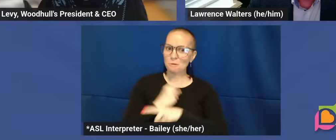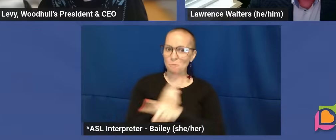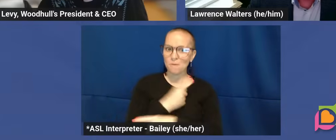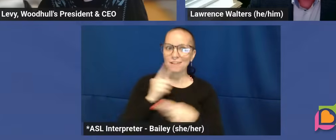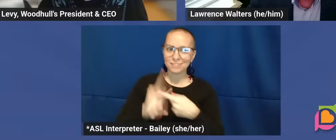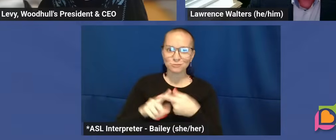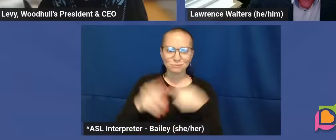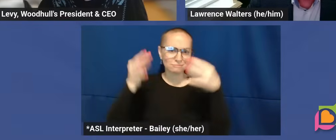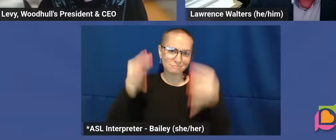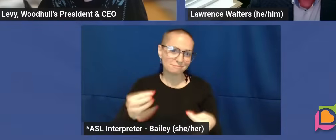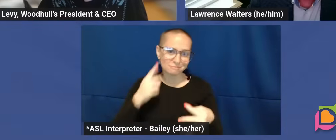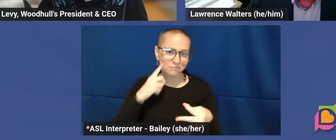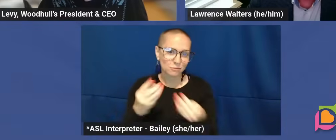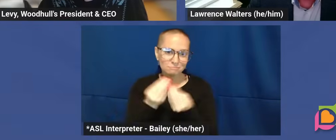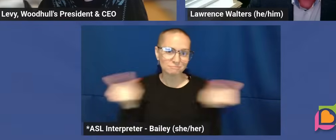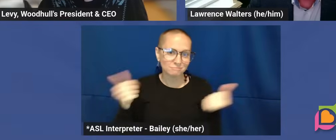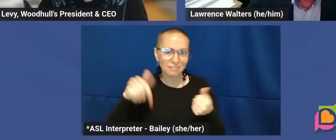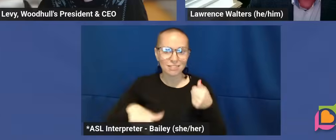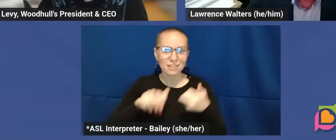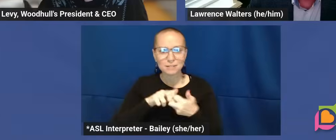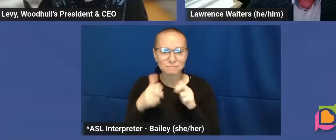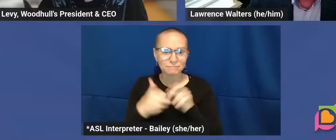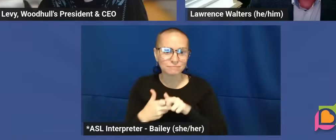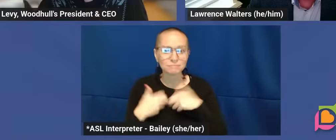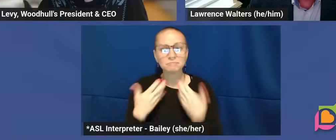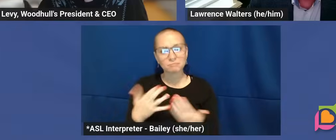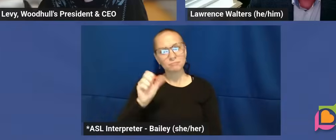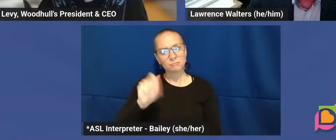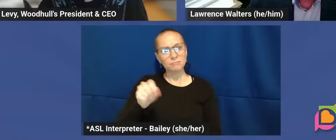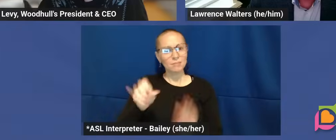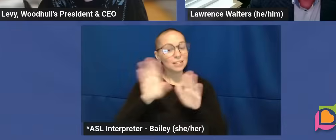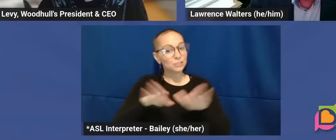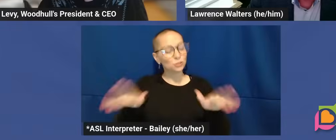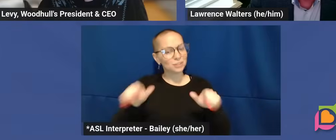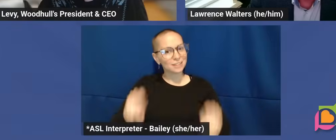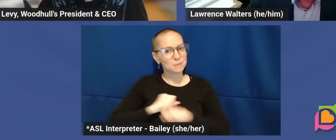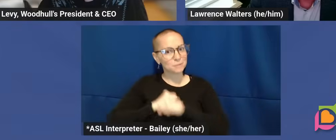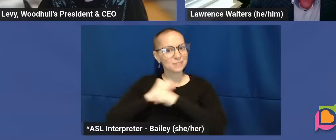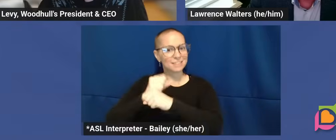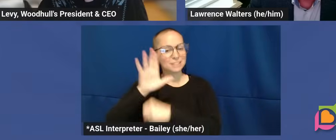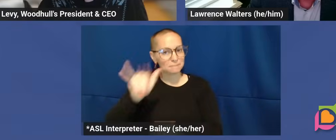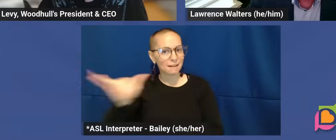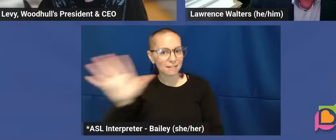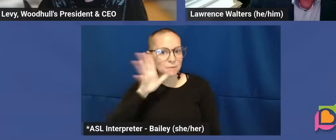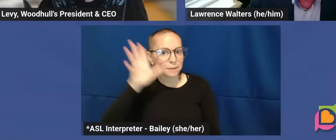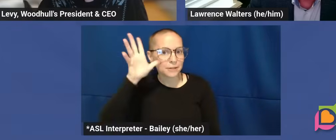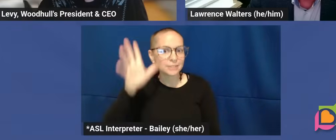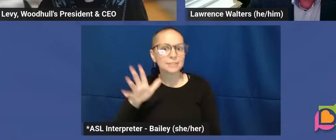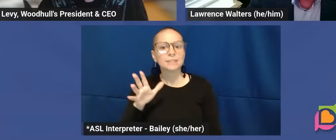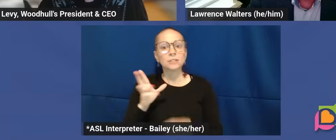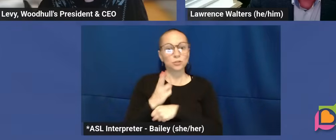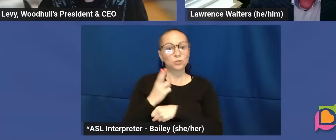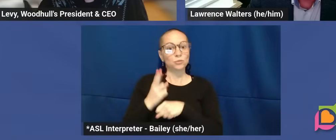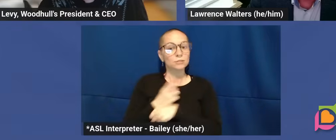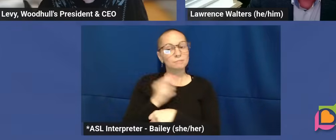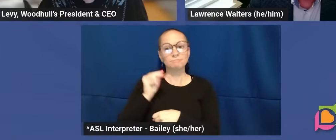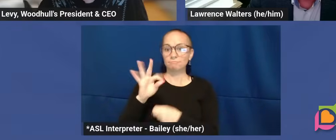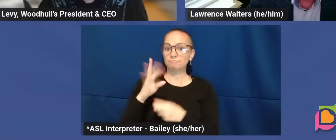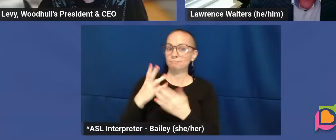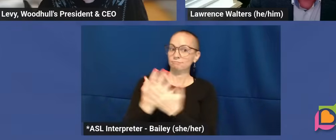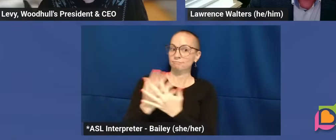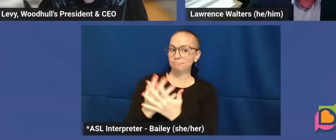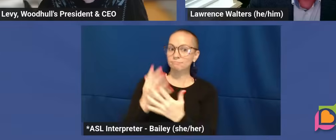this problem and this issue. And so, yes, children can be protected by their parents by the use of these